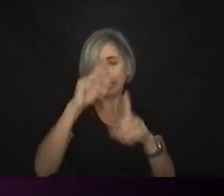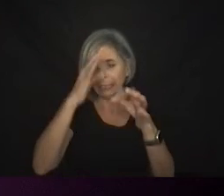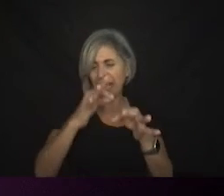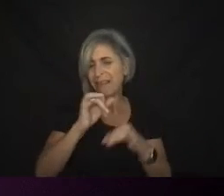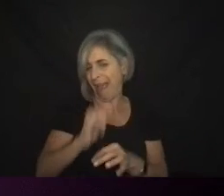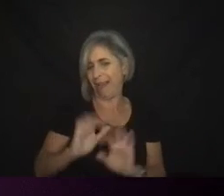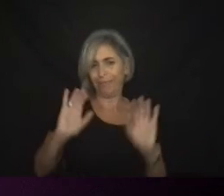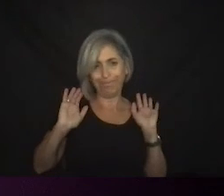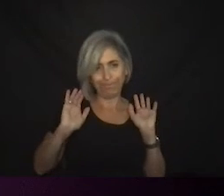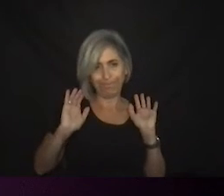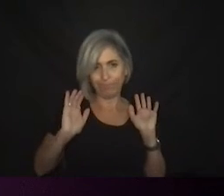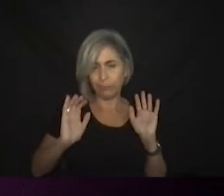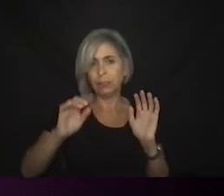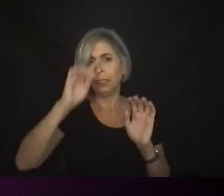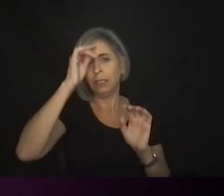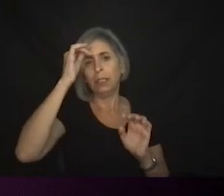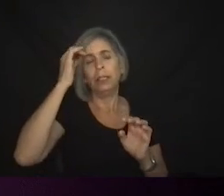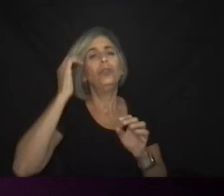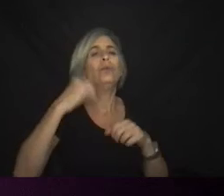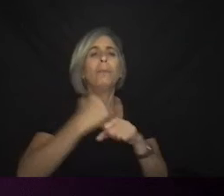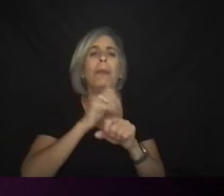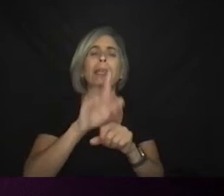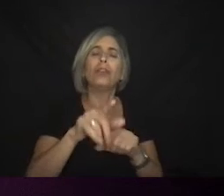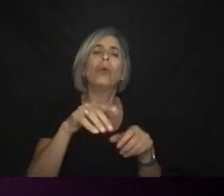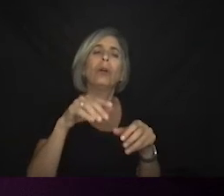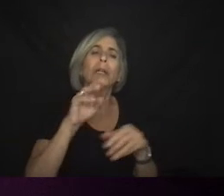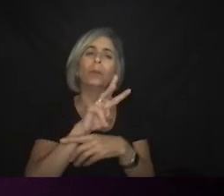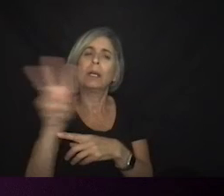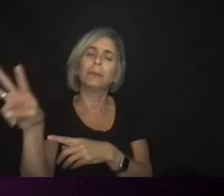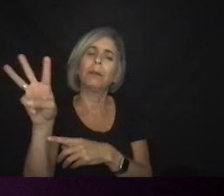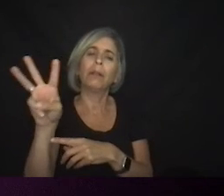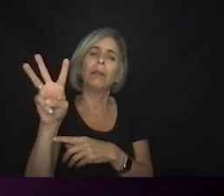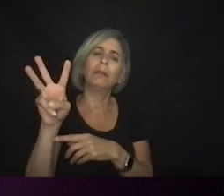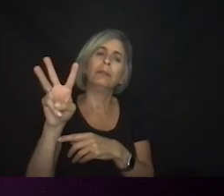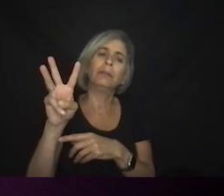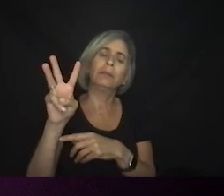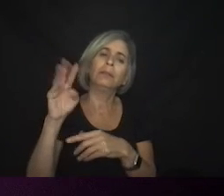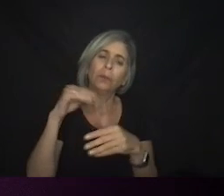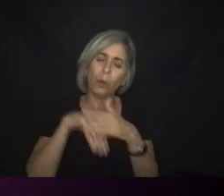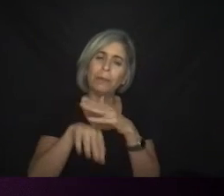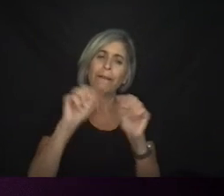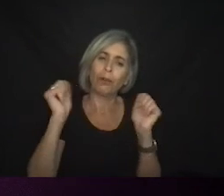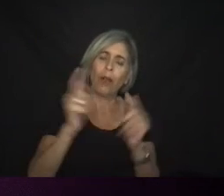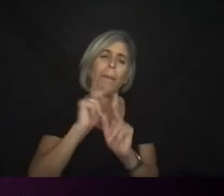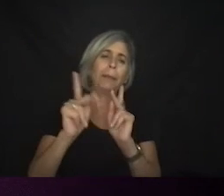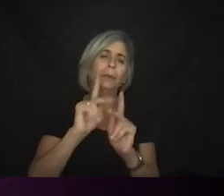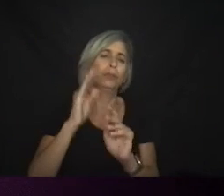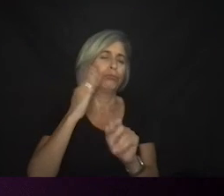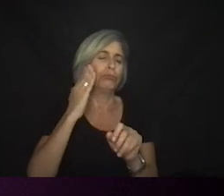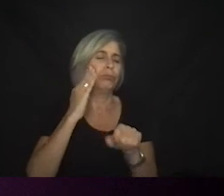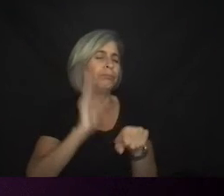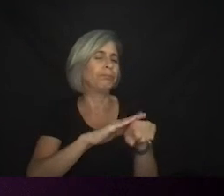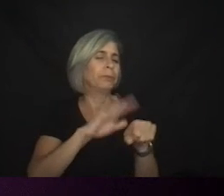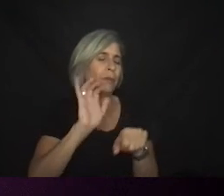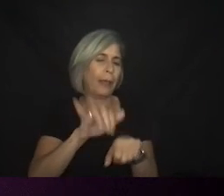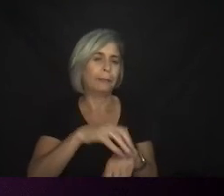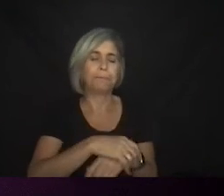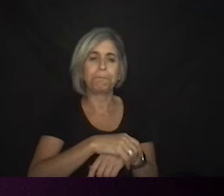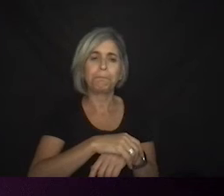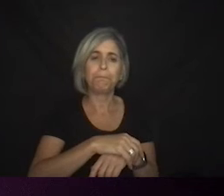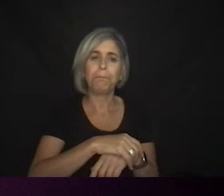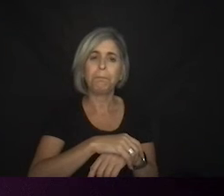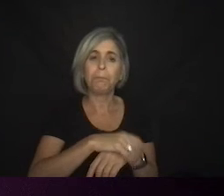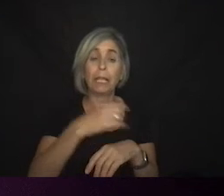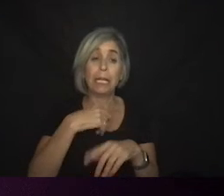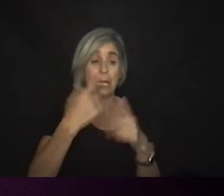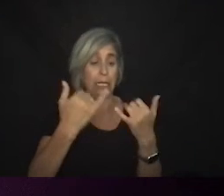your website unusable for a lot of people. So that's a big thing to look out for. So the best way I found to